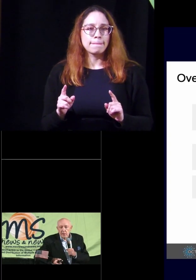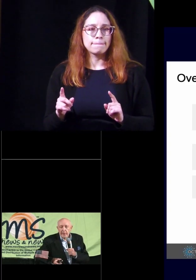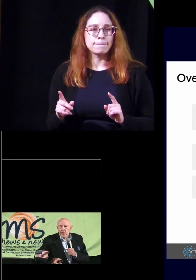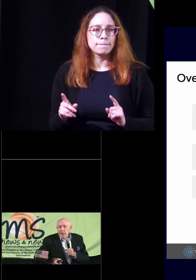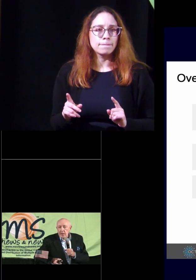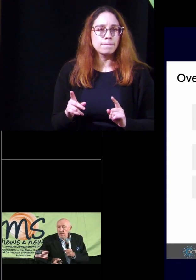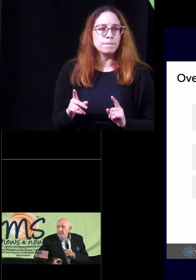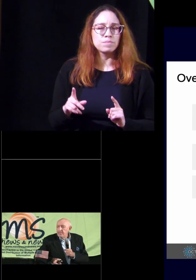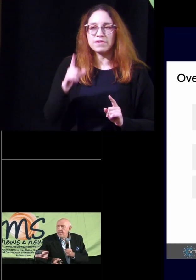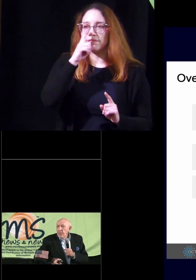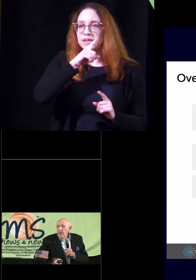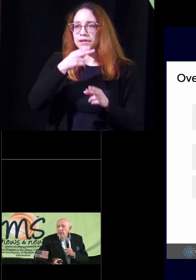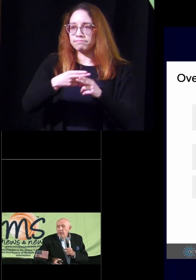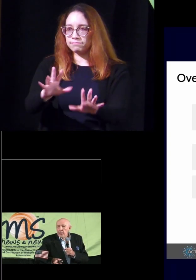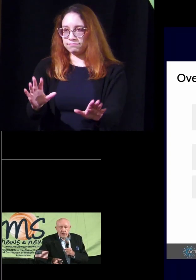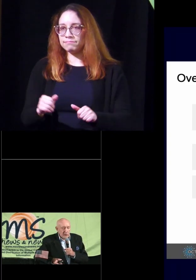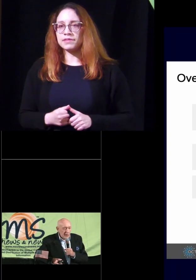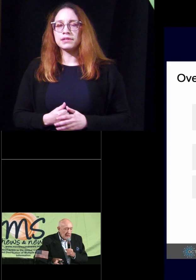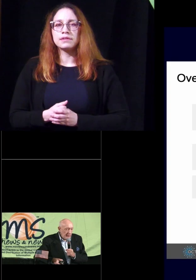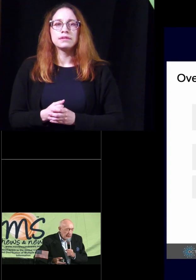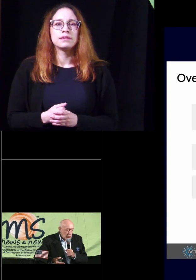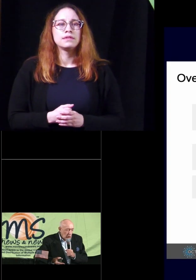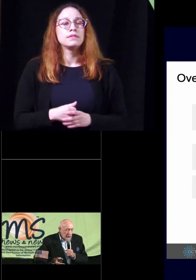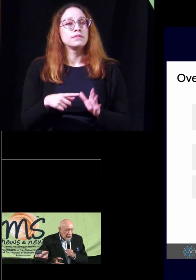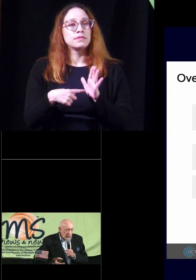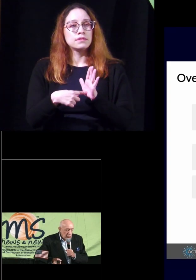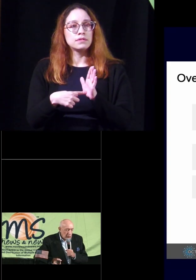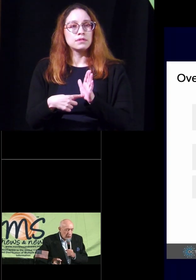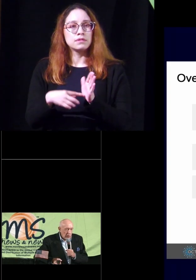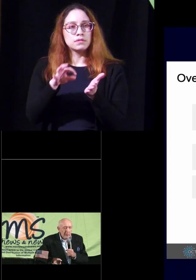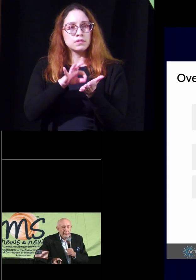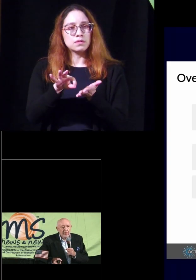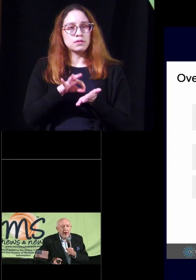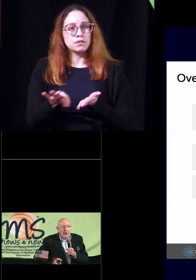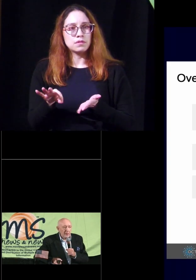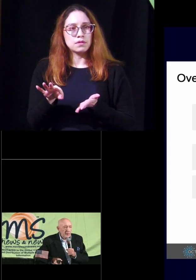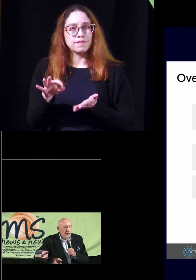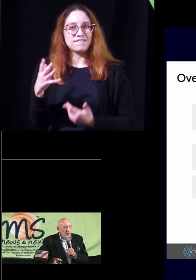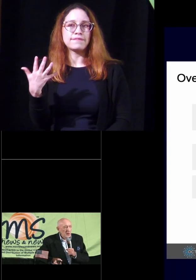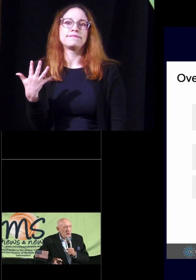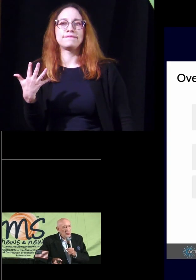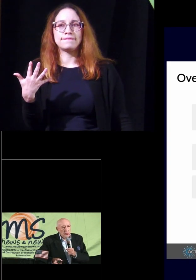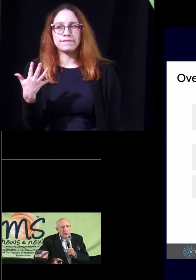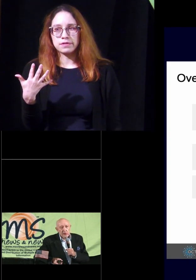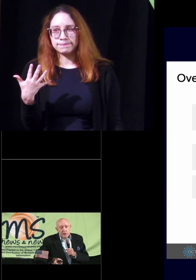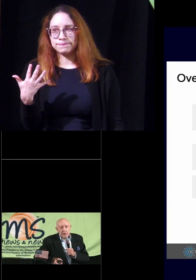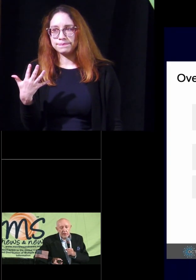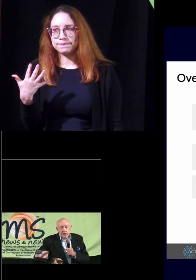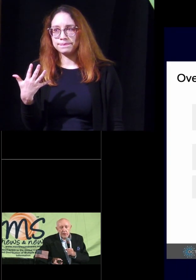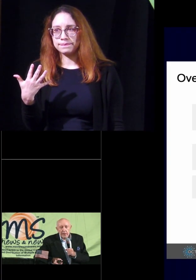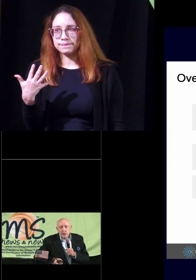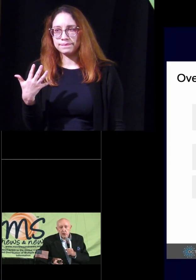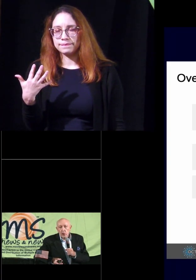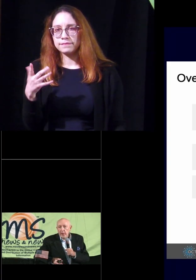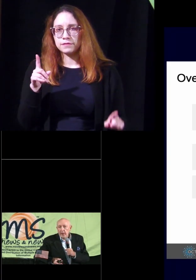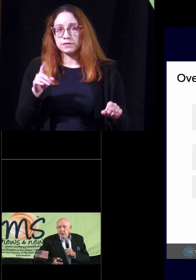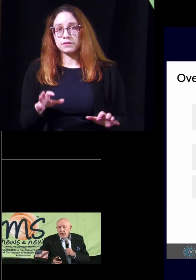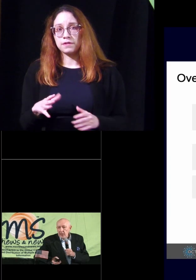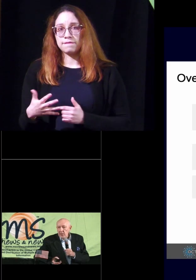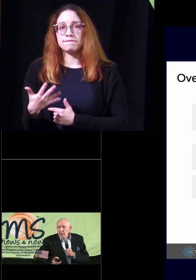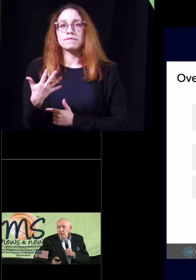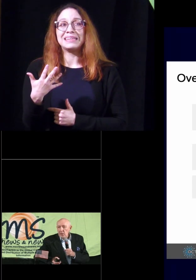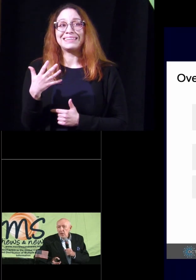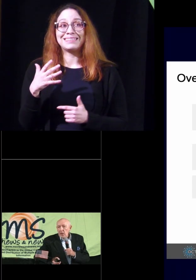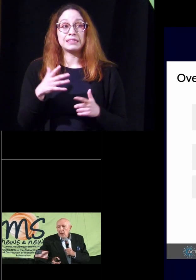name is a fake name. And this is an example of a score that shows you a score of 5. So this is a test that gives you a score